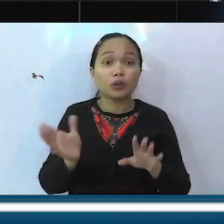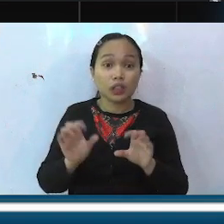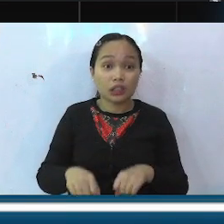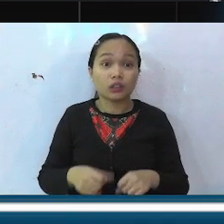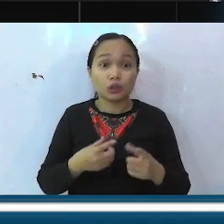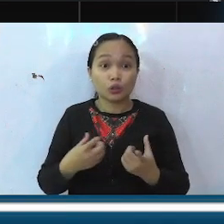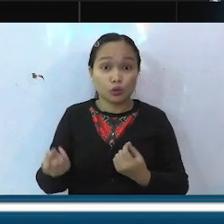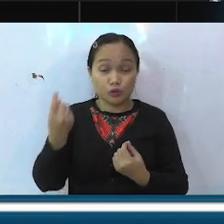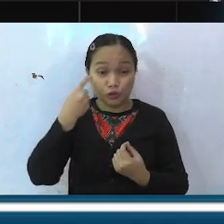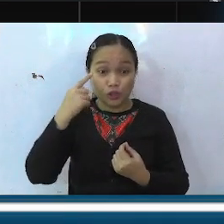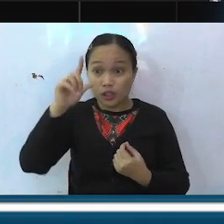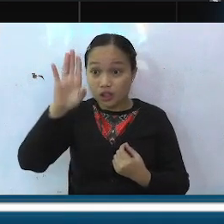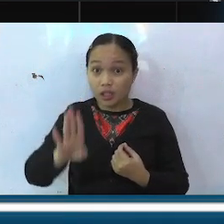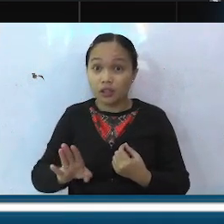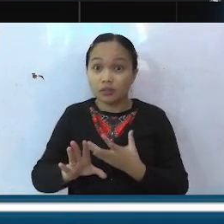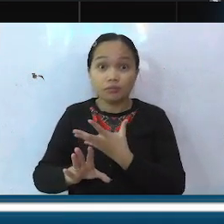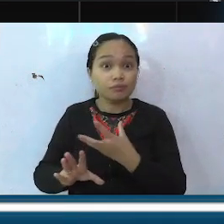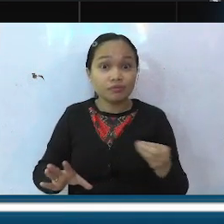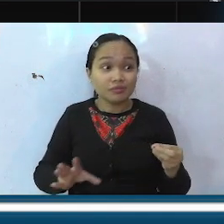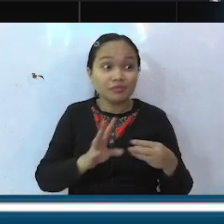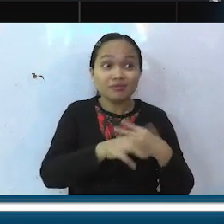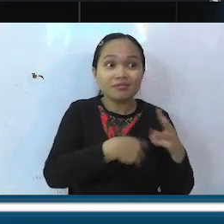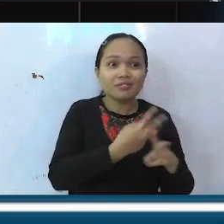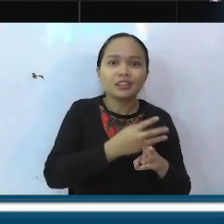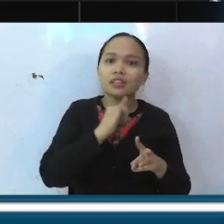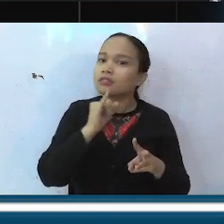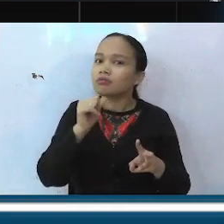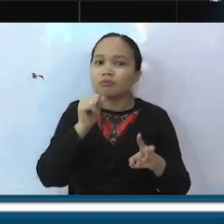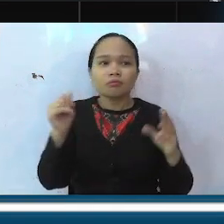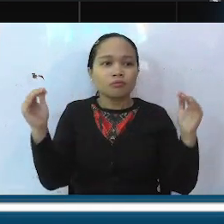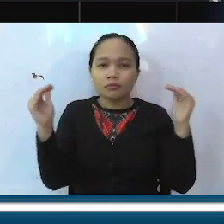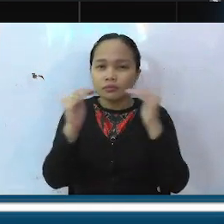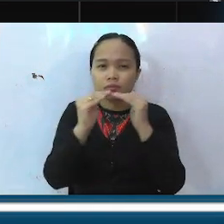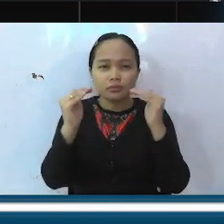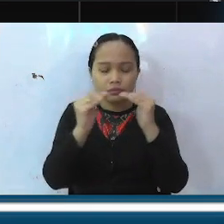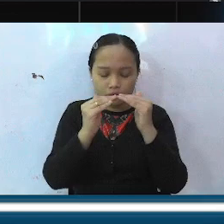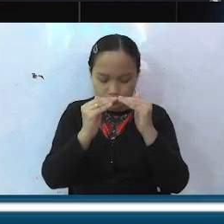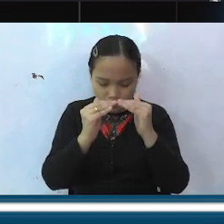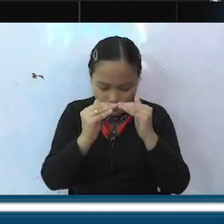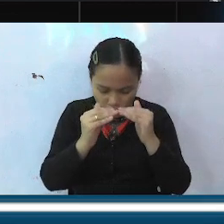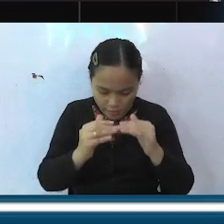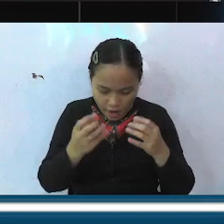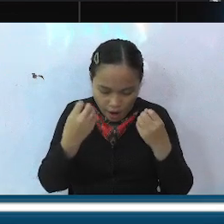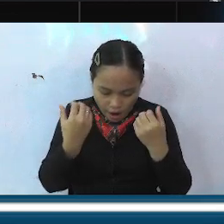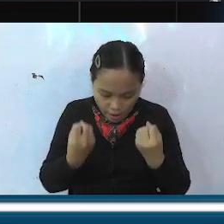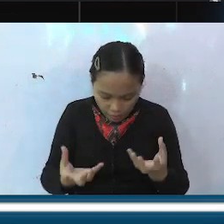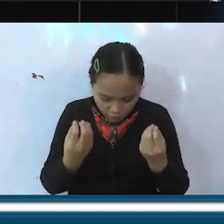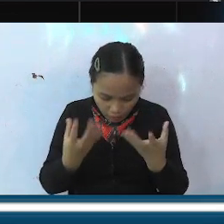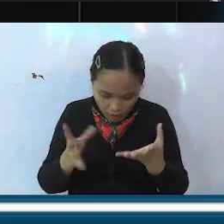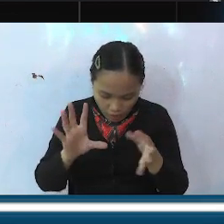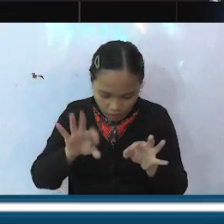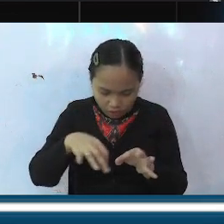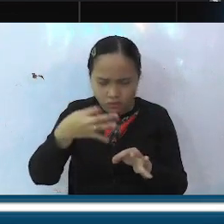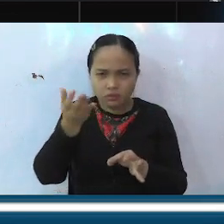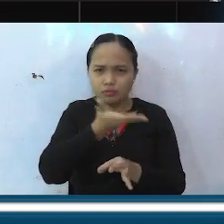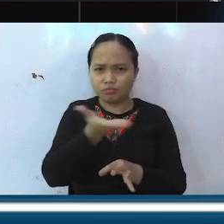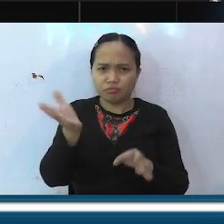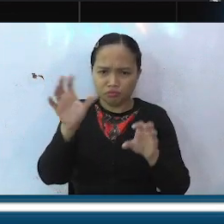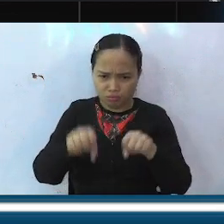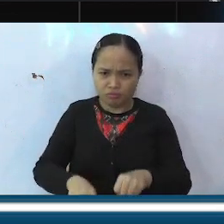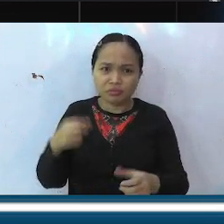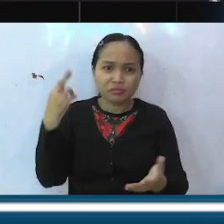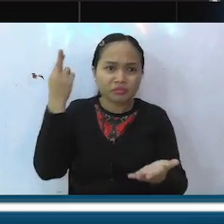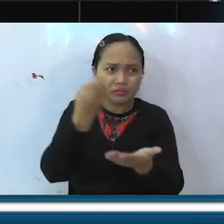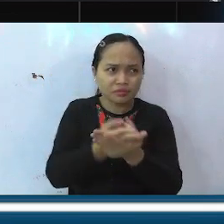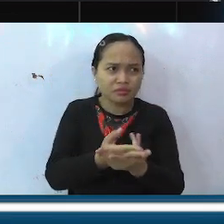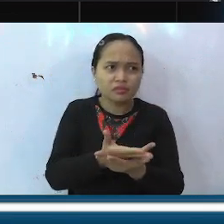world is unmatched. The amount of souls you could reach is unmatched. That's right. The amount of people you